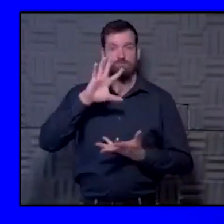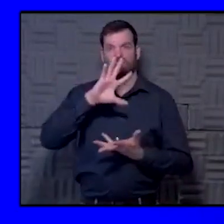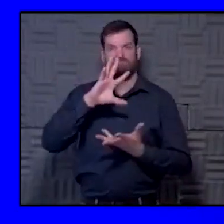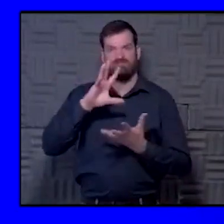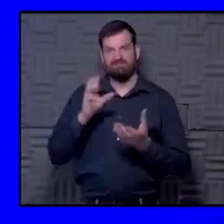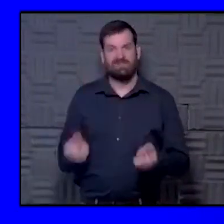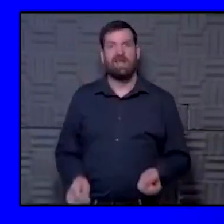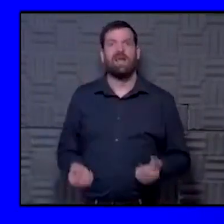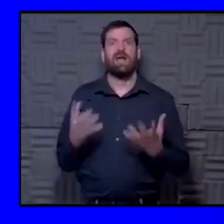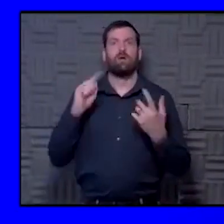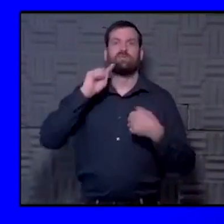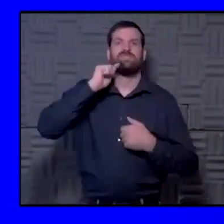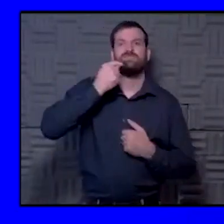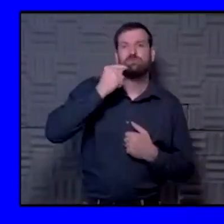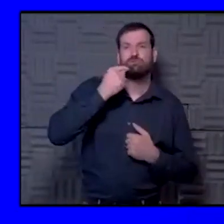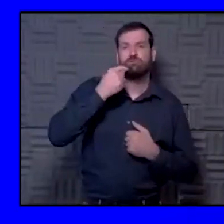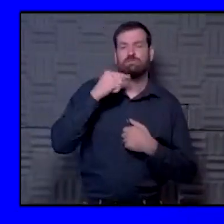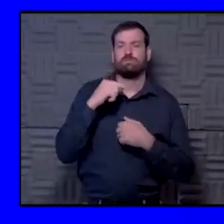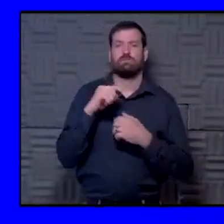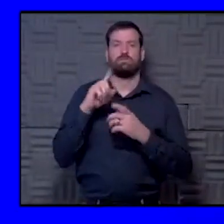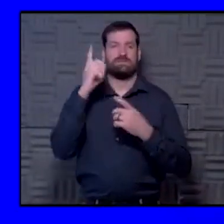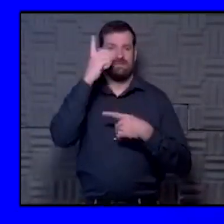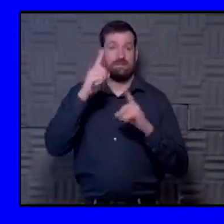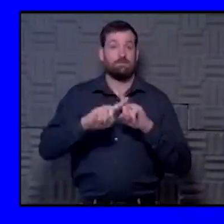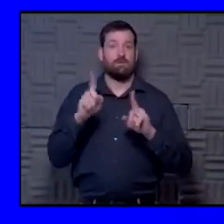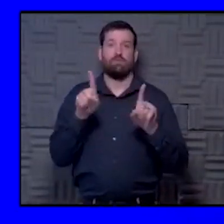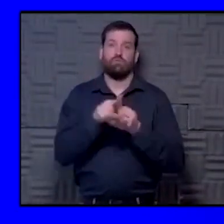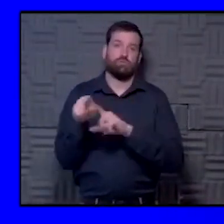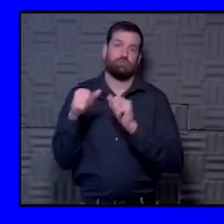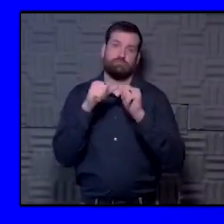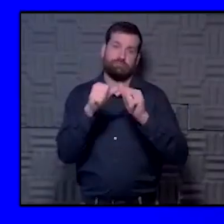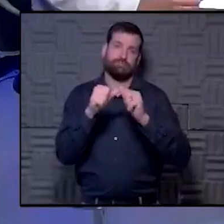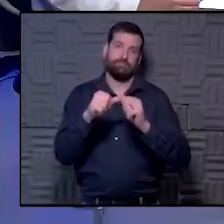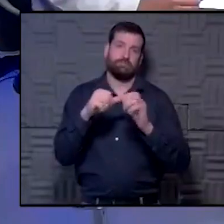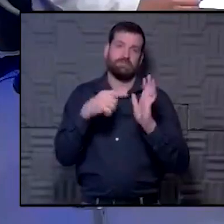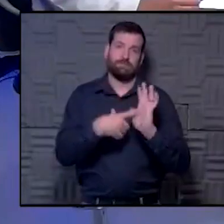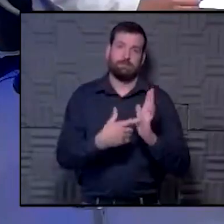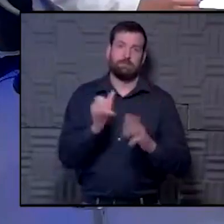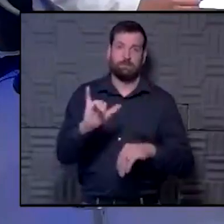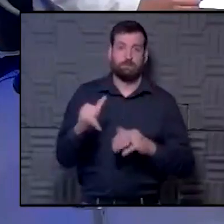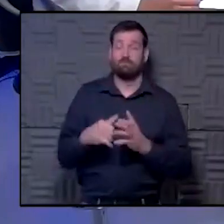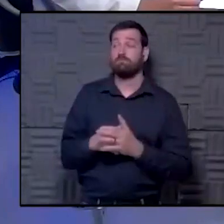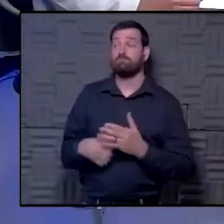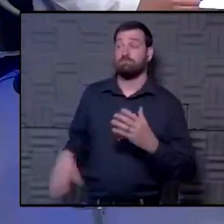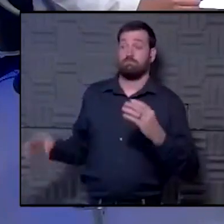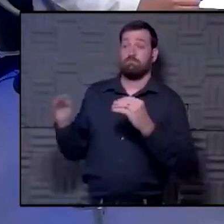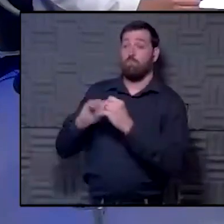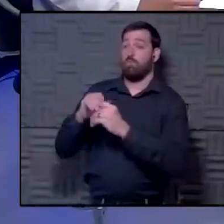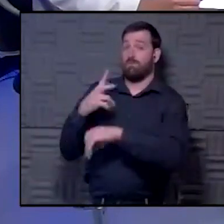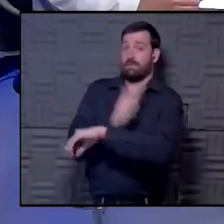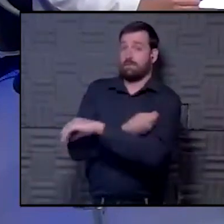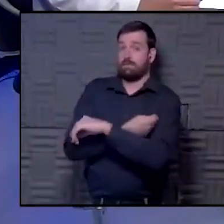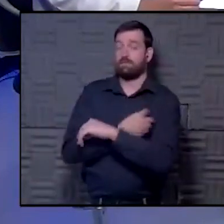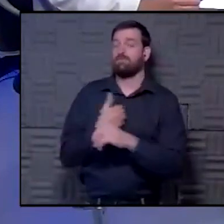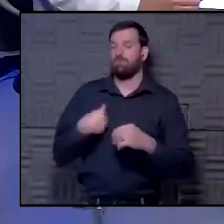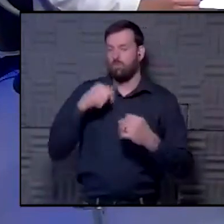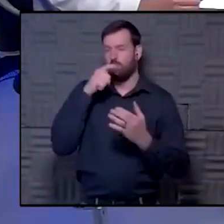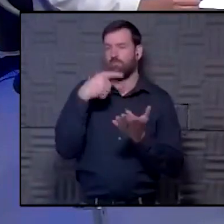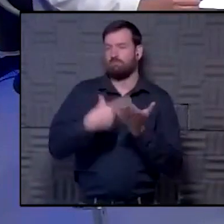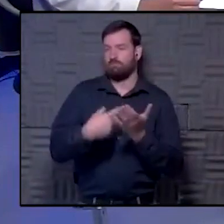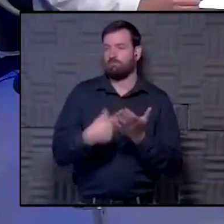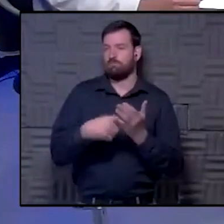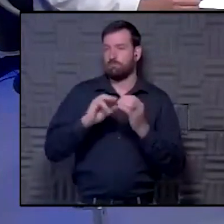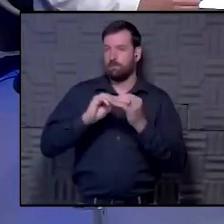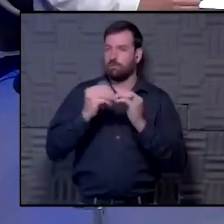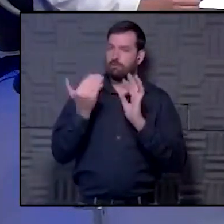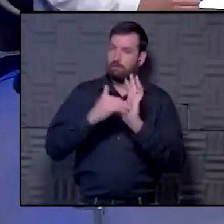disease, but also those persistent or long haul symptoms as well. And we're all getting extra vaccine. We've done over, and we're going to talk about these numbers again